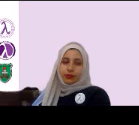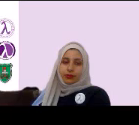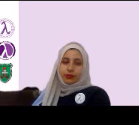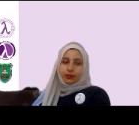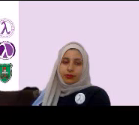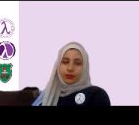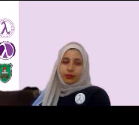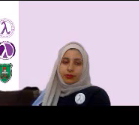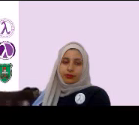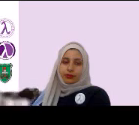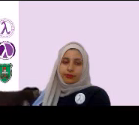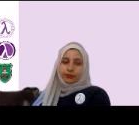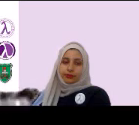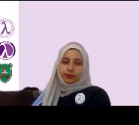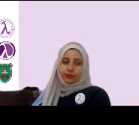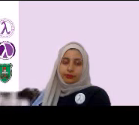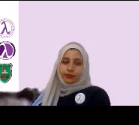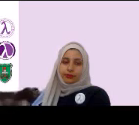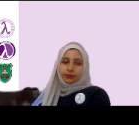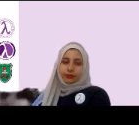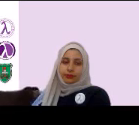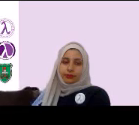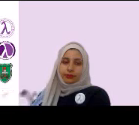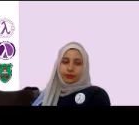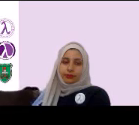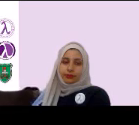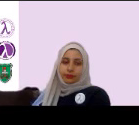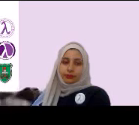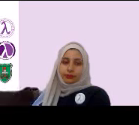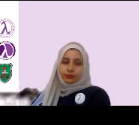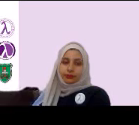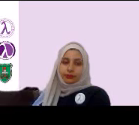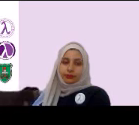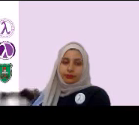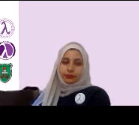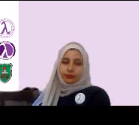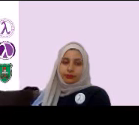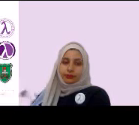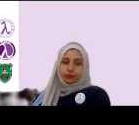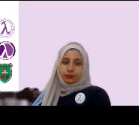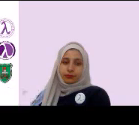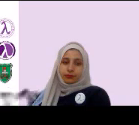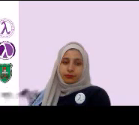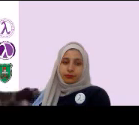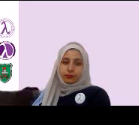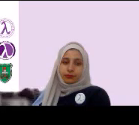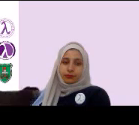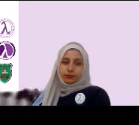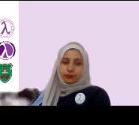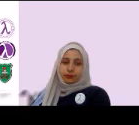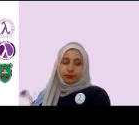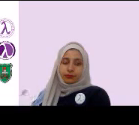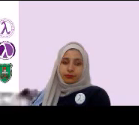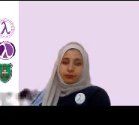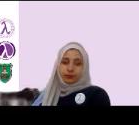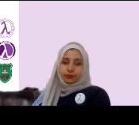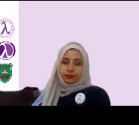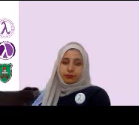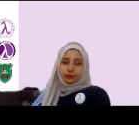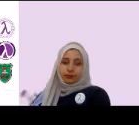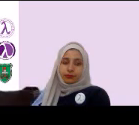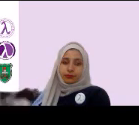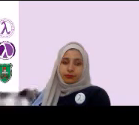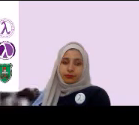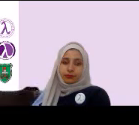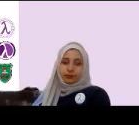laser pulses. 1 femtosecond is 10 to minus 15 seconds. And this is an area